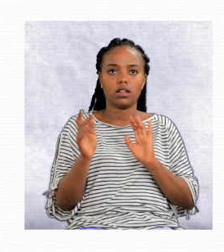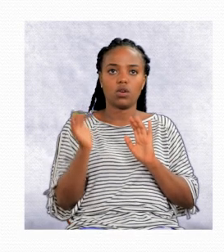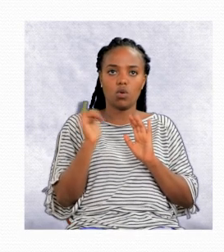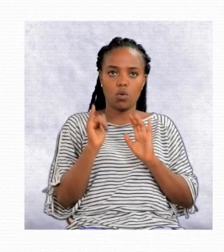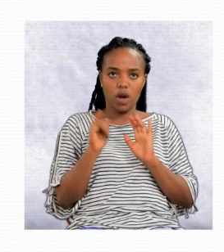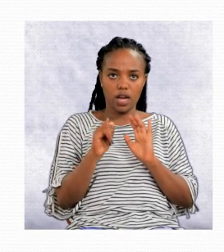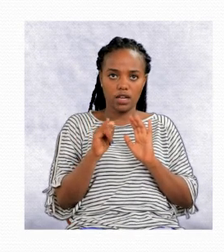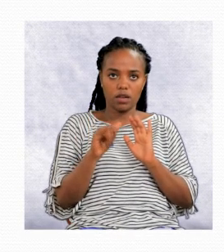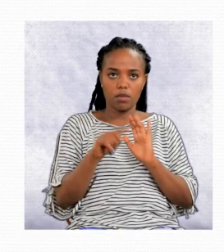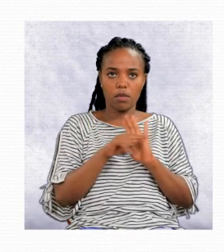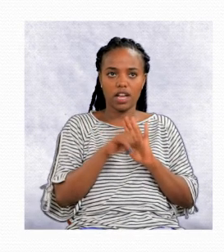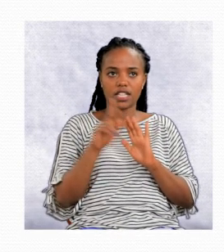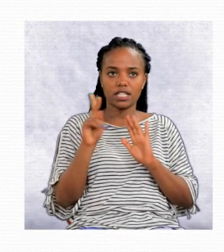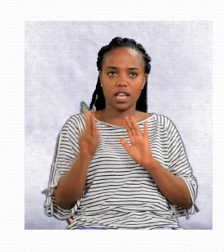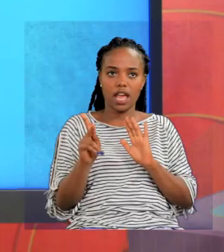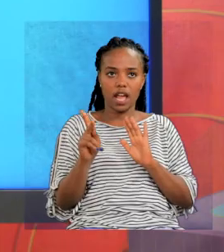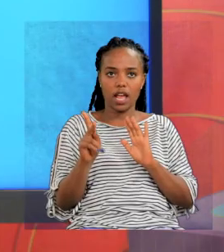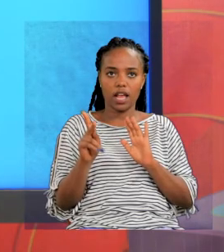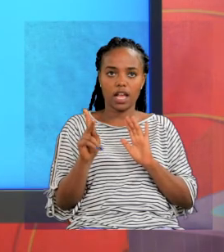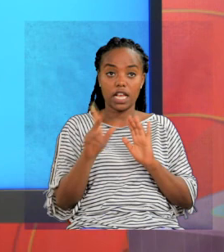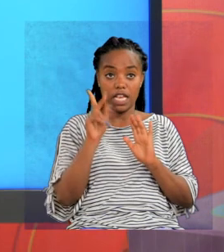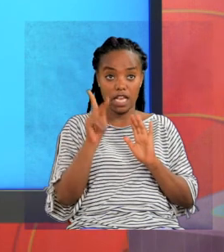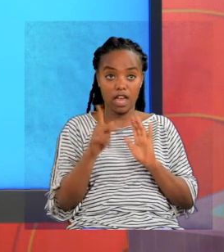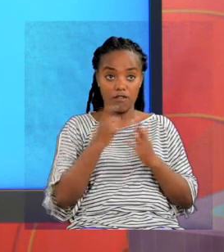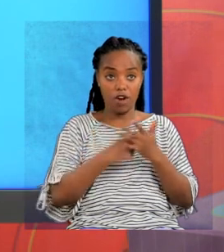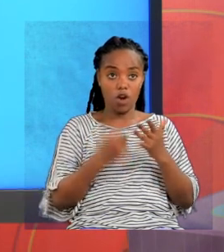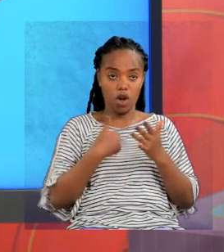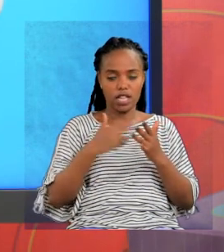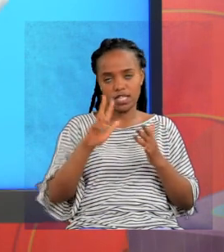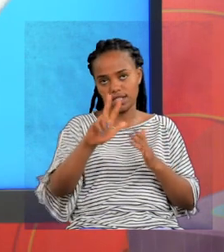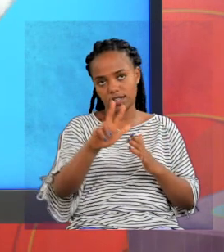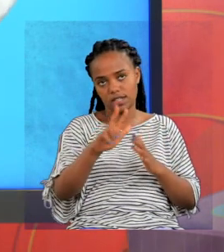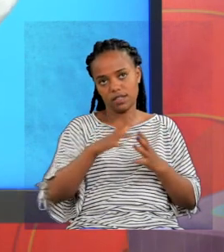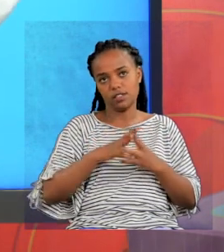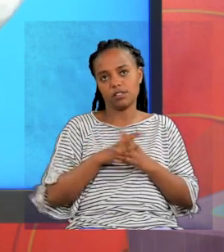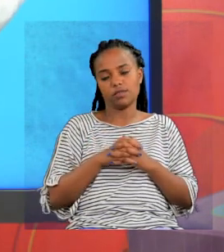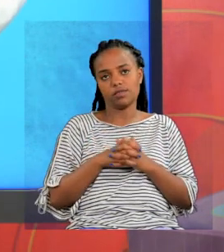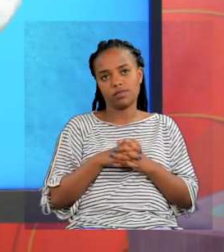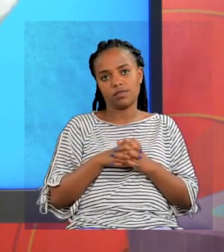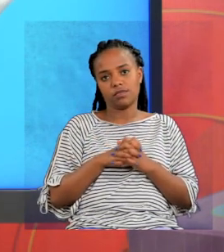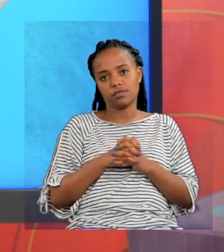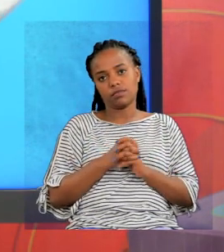y minus k. K is T3.